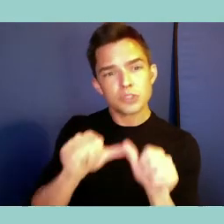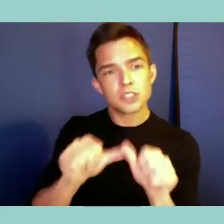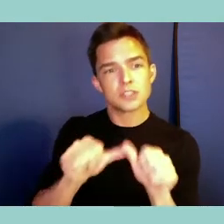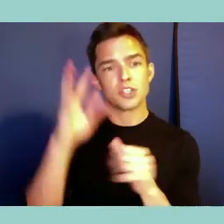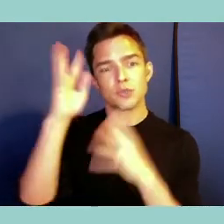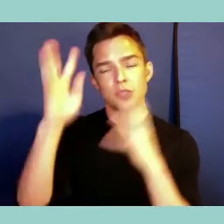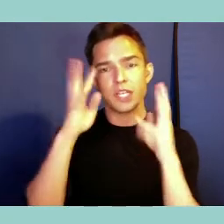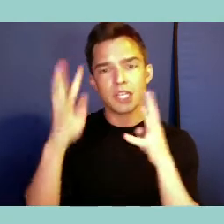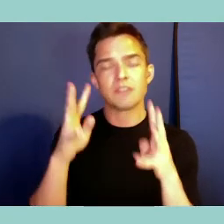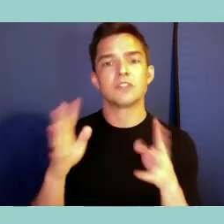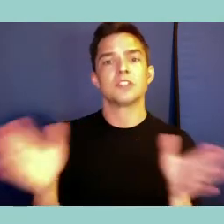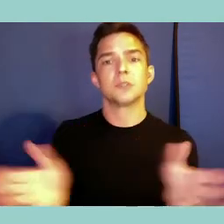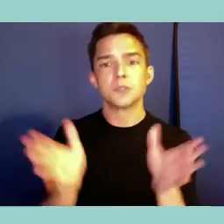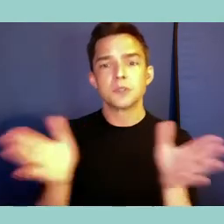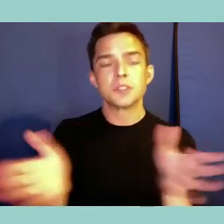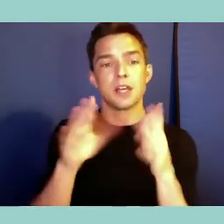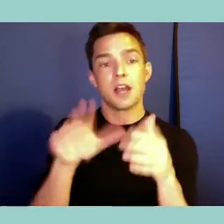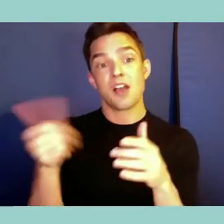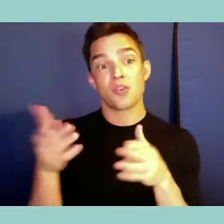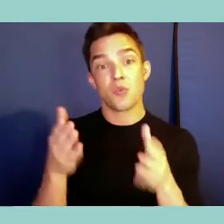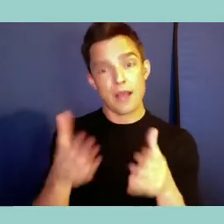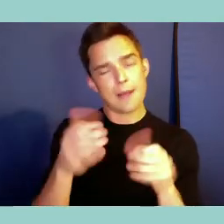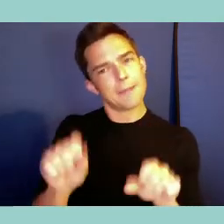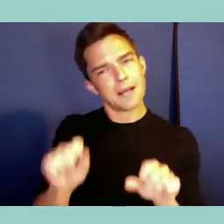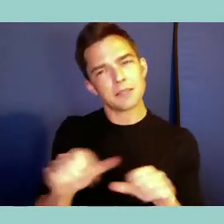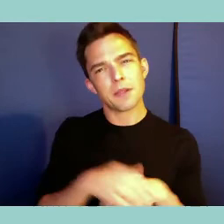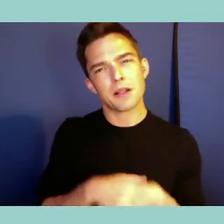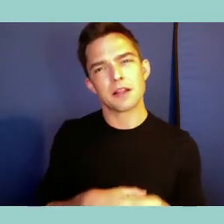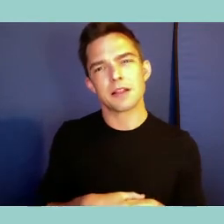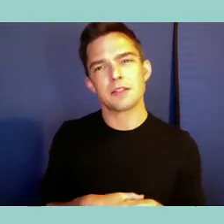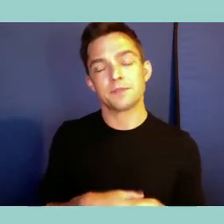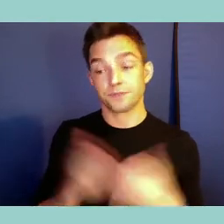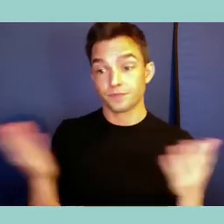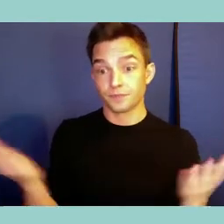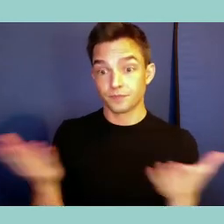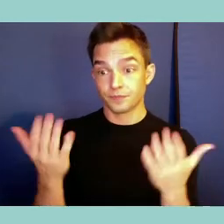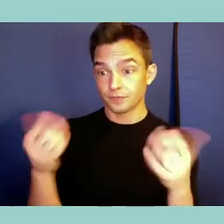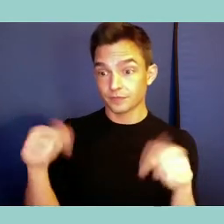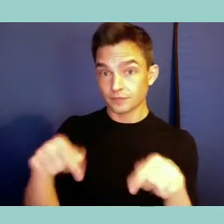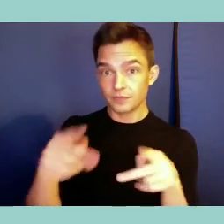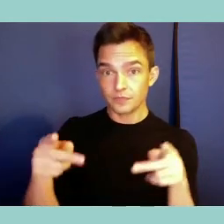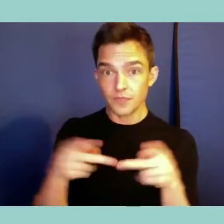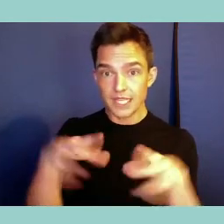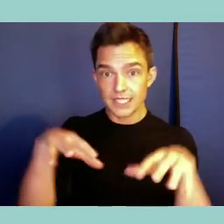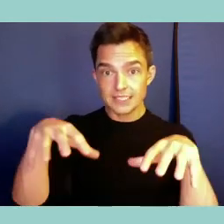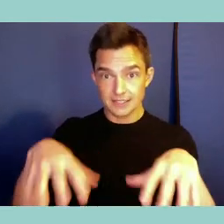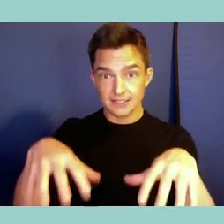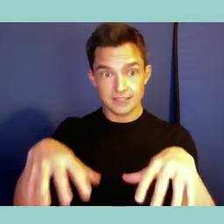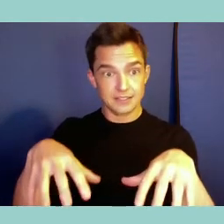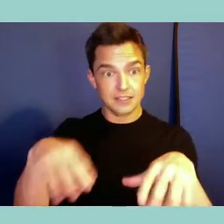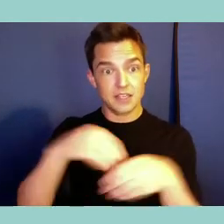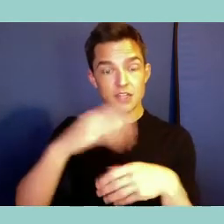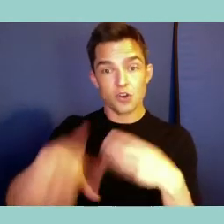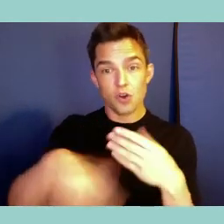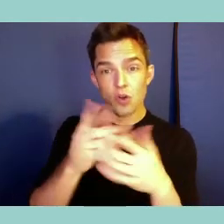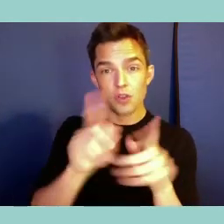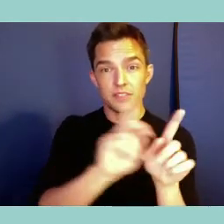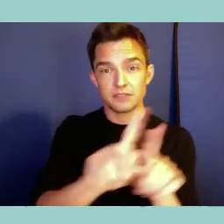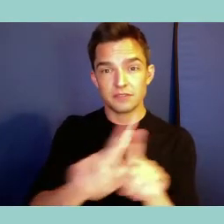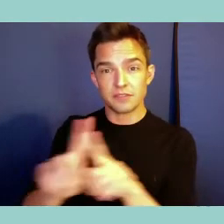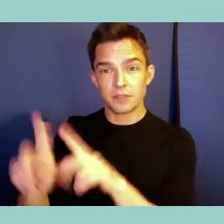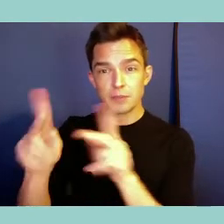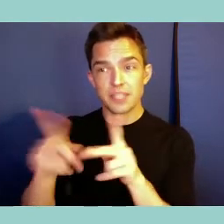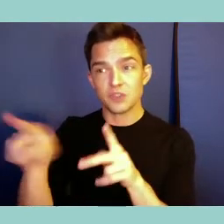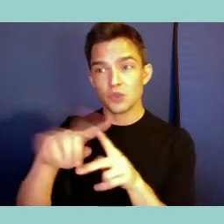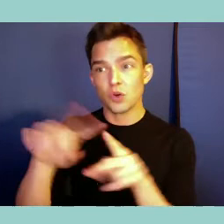persistence, courage, and creativity that another way is possible. Here in this particular place, and in